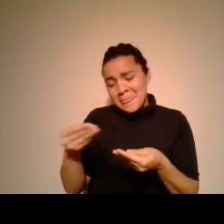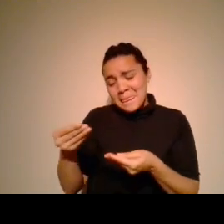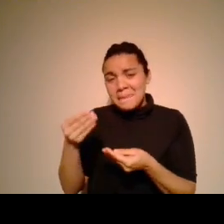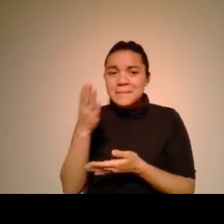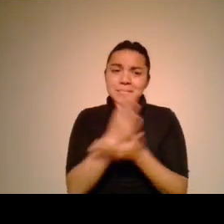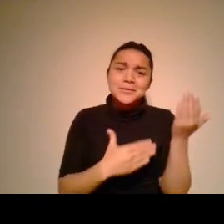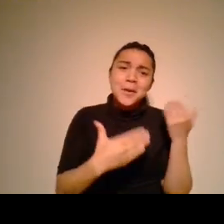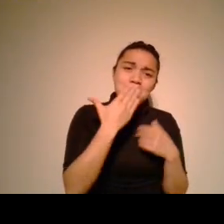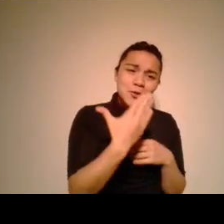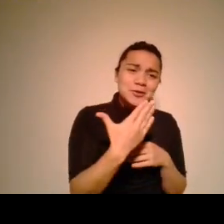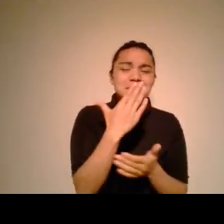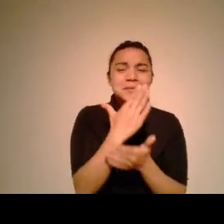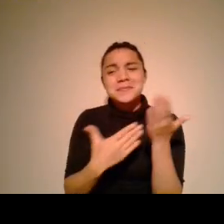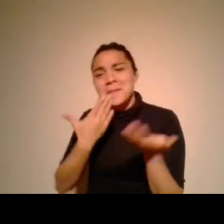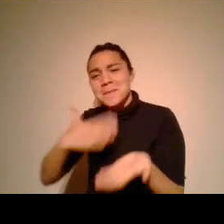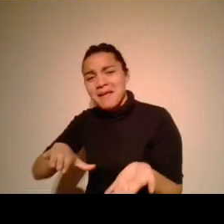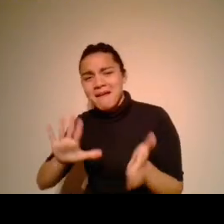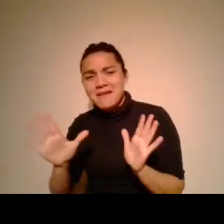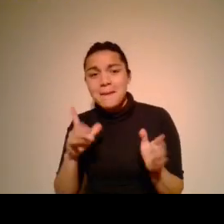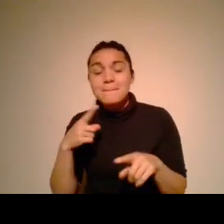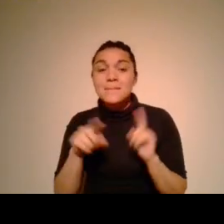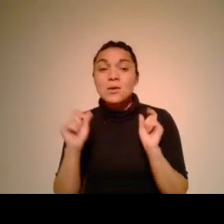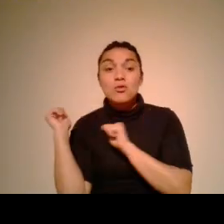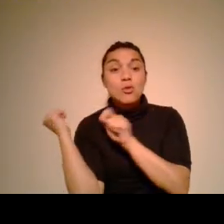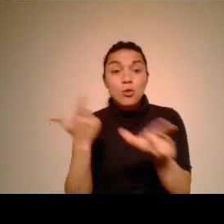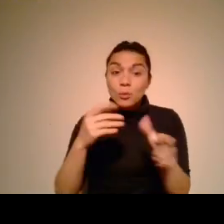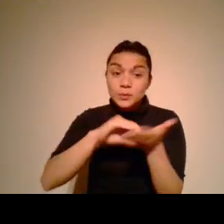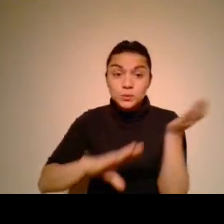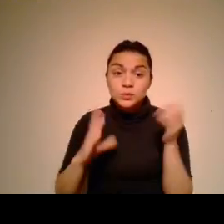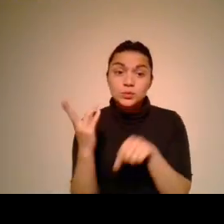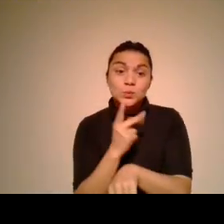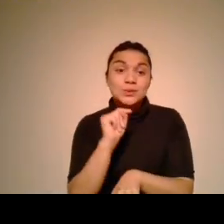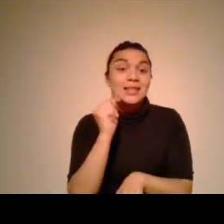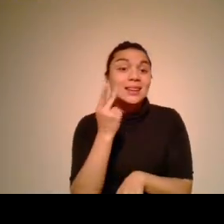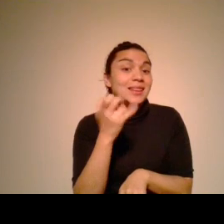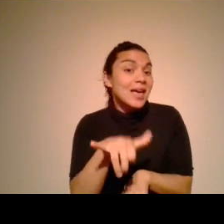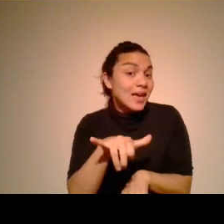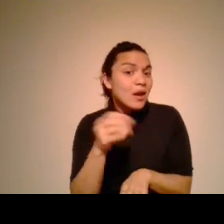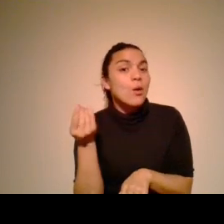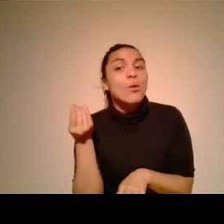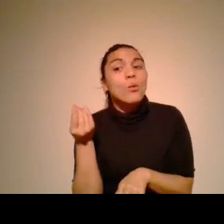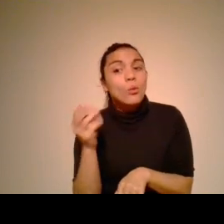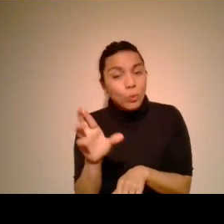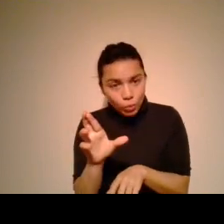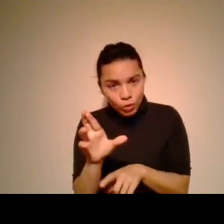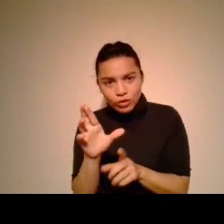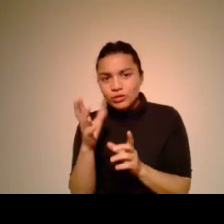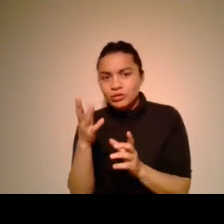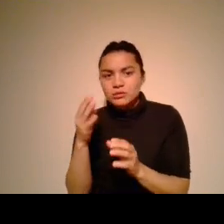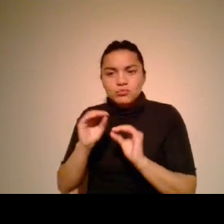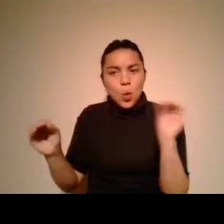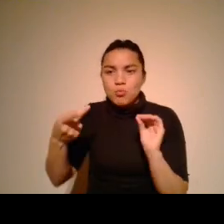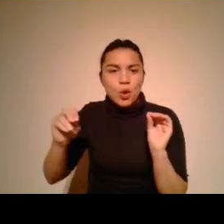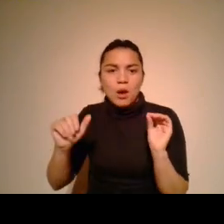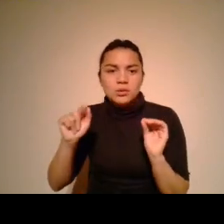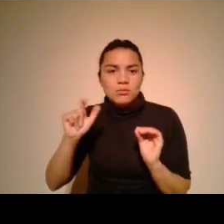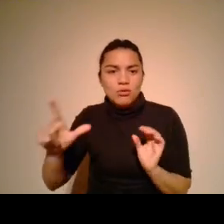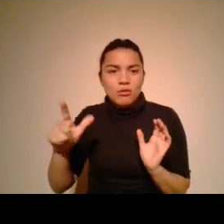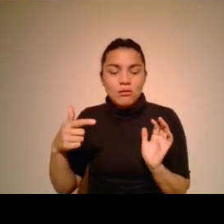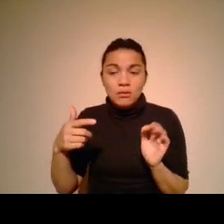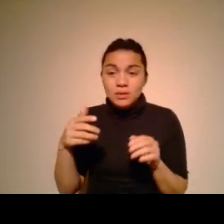ones, but all my students used singular they or avoided pronouns. Not one of them misgendered me. And this is even the